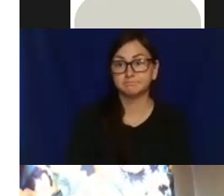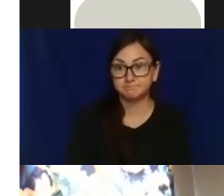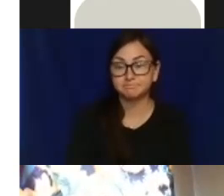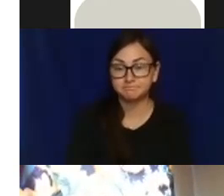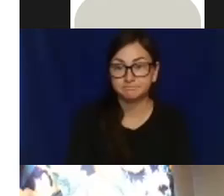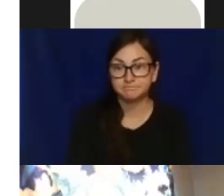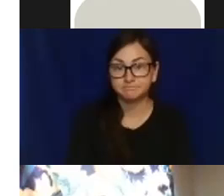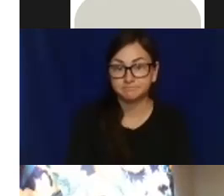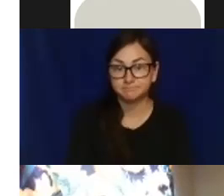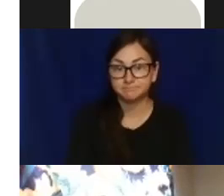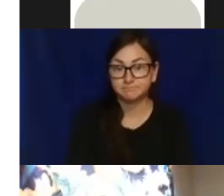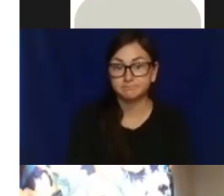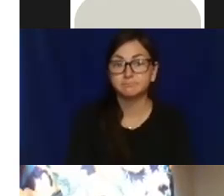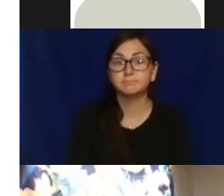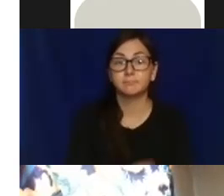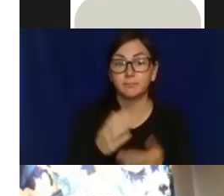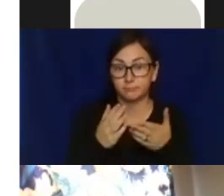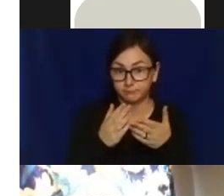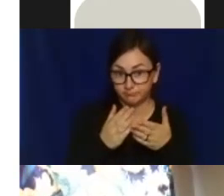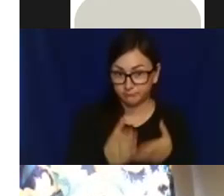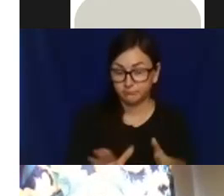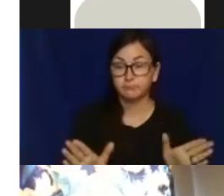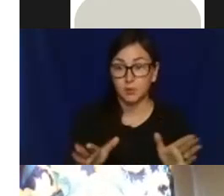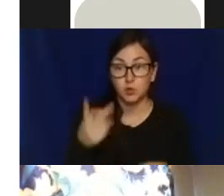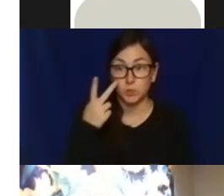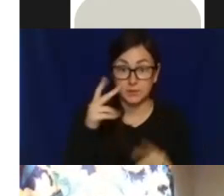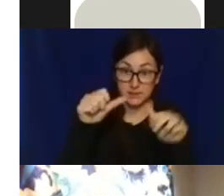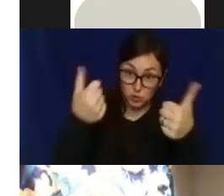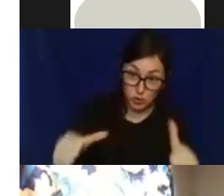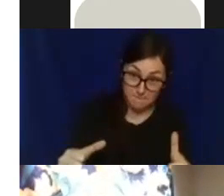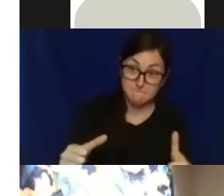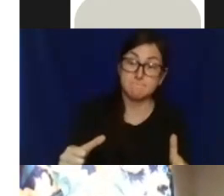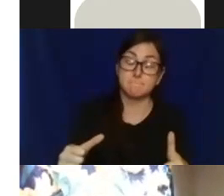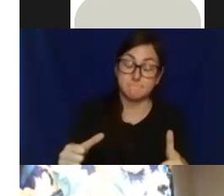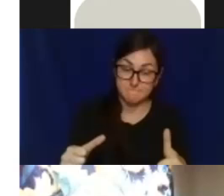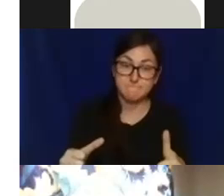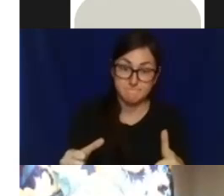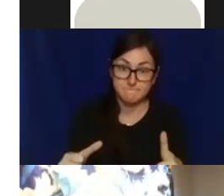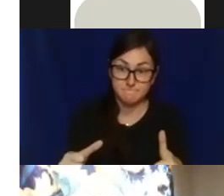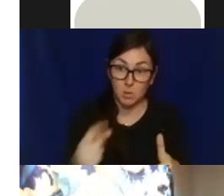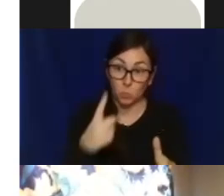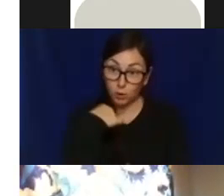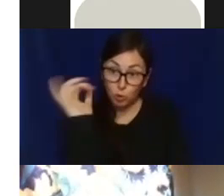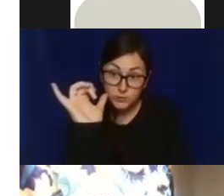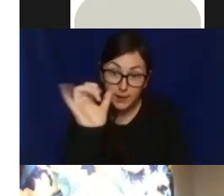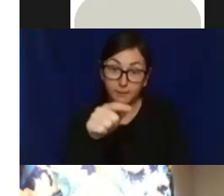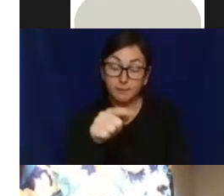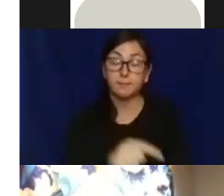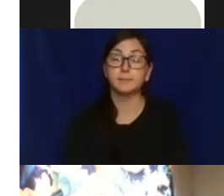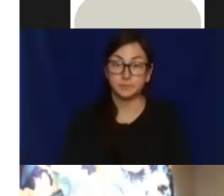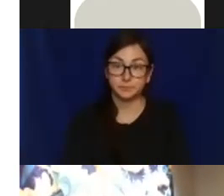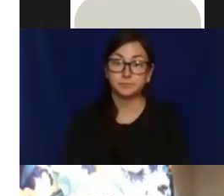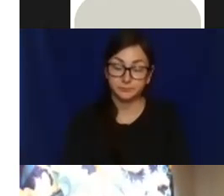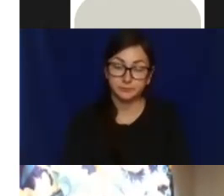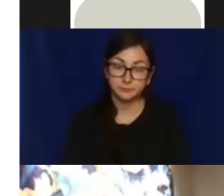AB2E2. The geometry is given. That is the kind of 3-dimensional structure of water in this